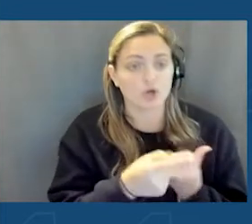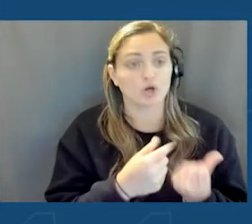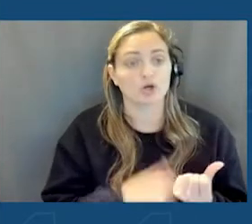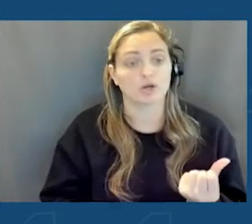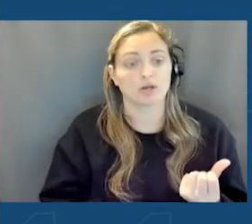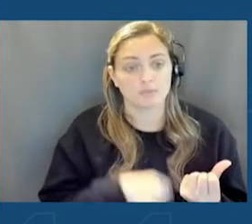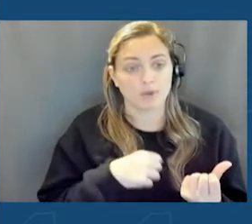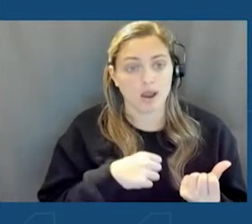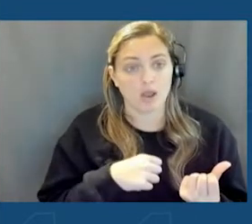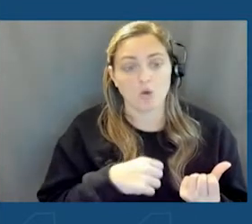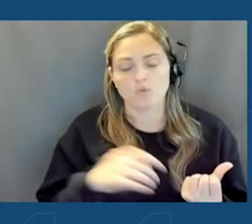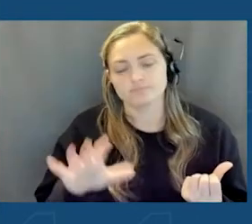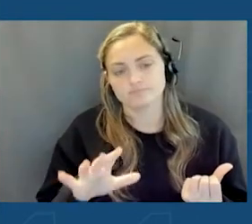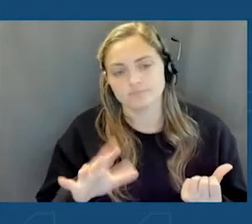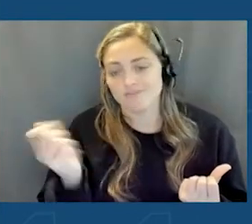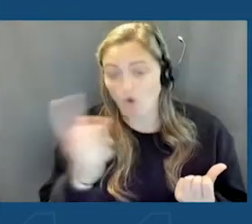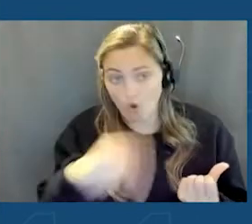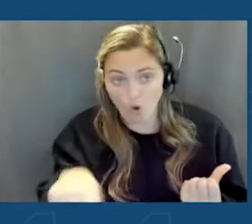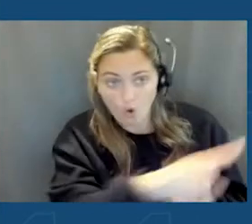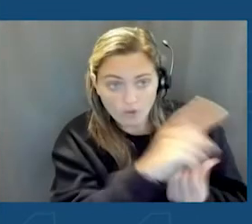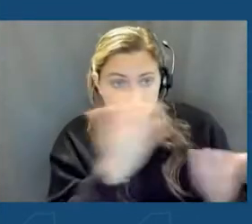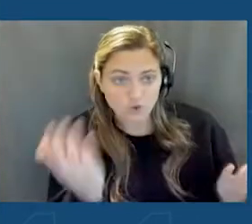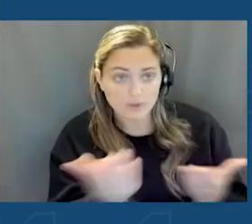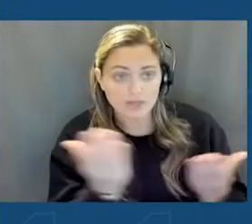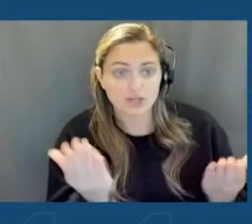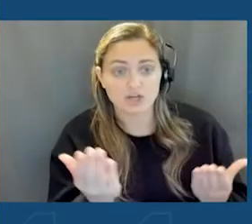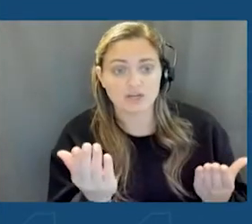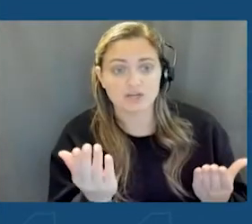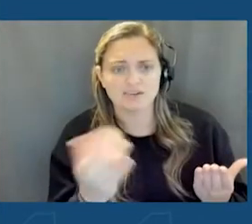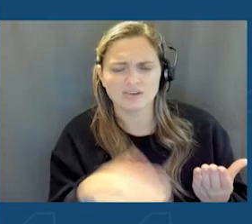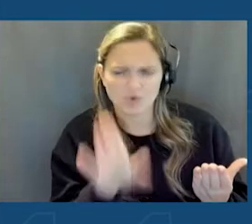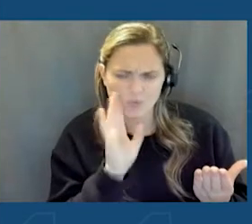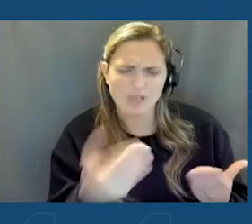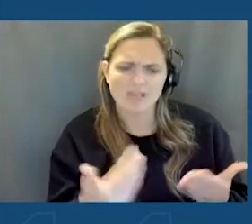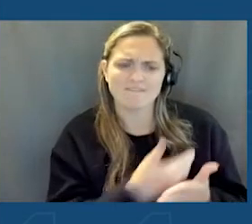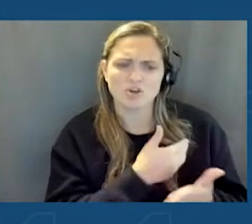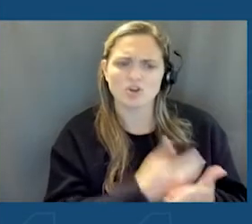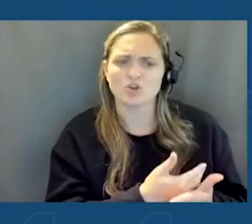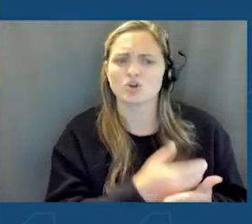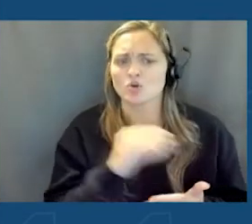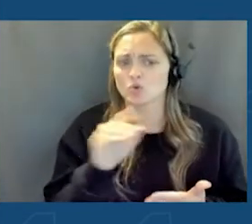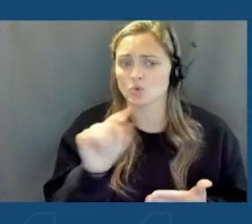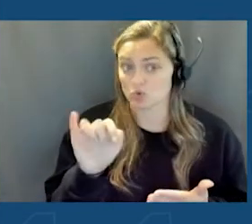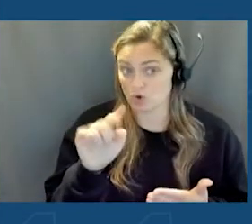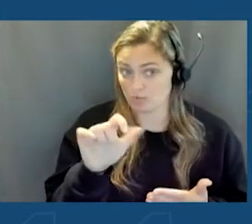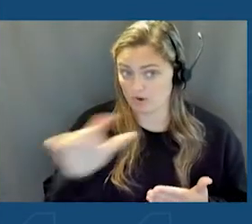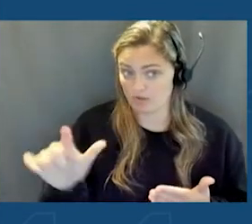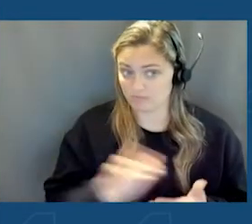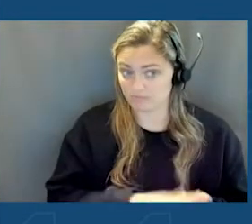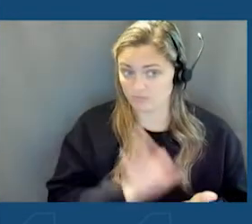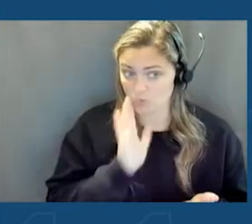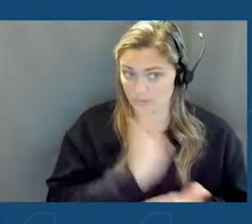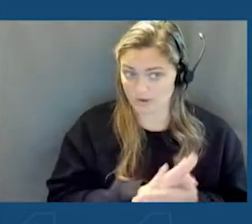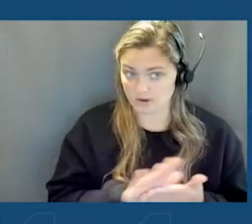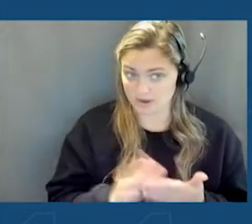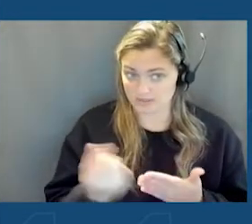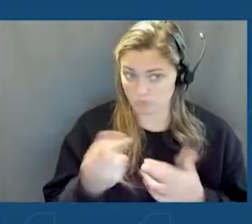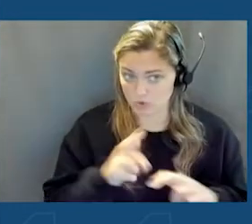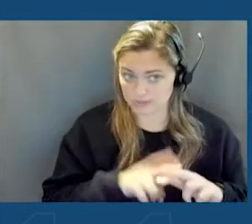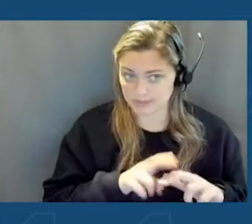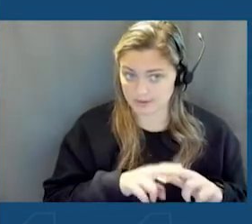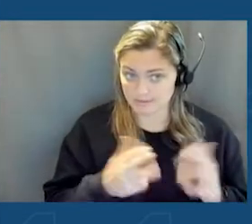to all of you guys here, you're going to have a new terminal. You're going to have somewhere to sit. You're going to